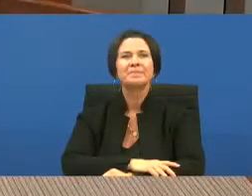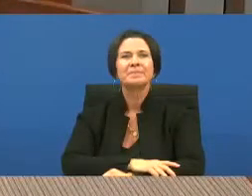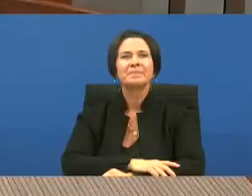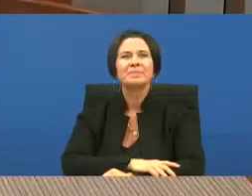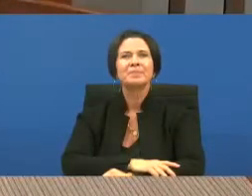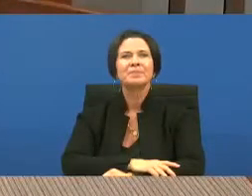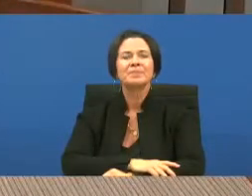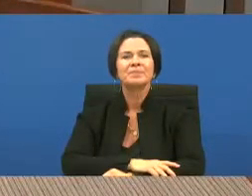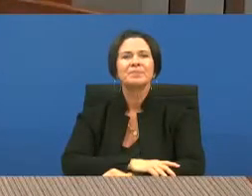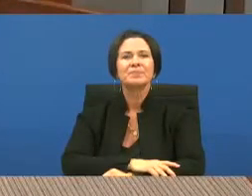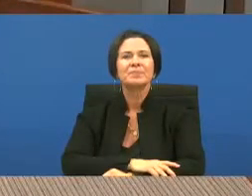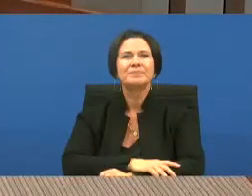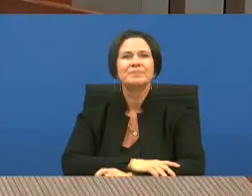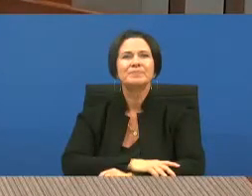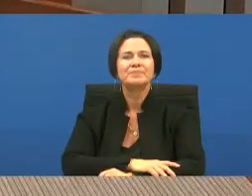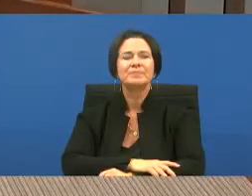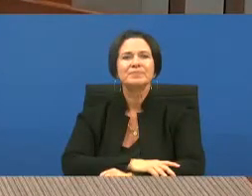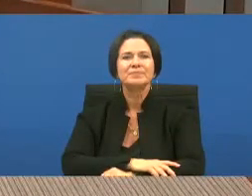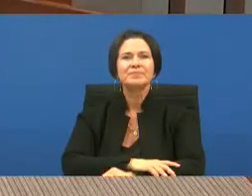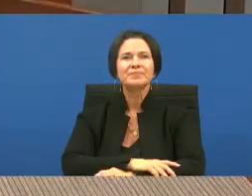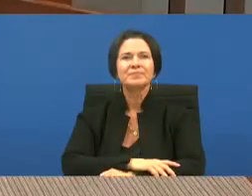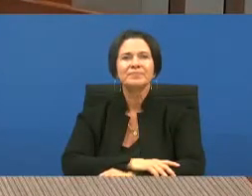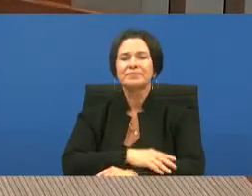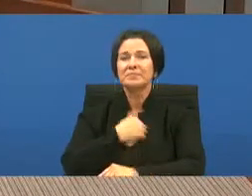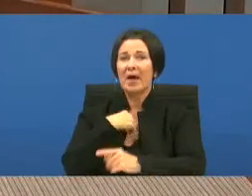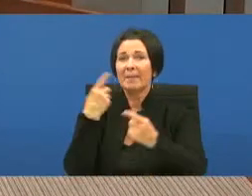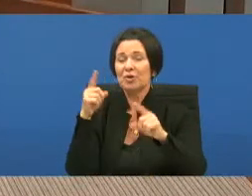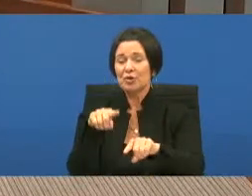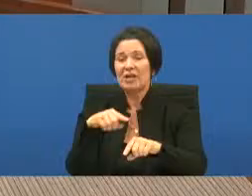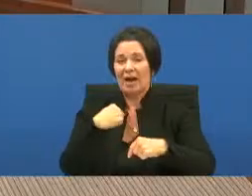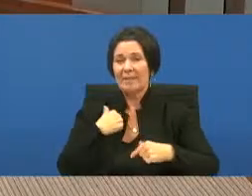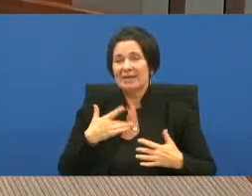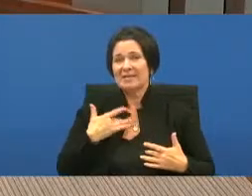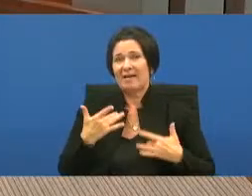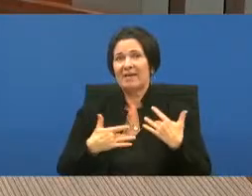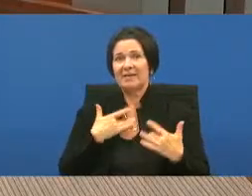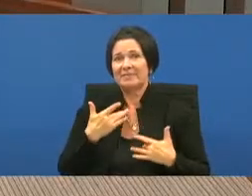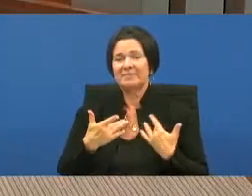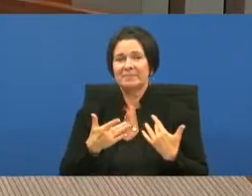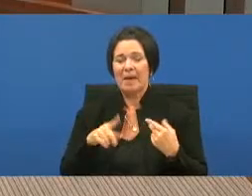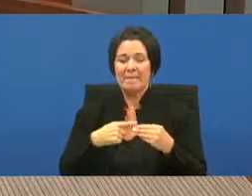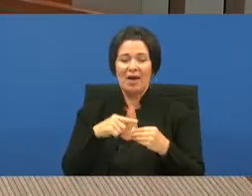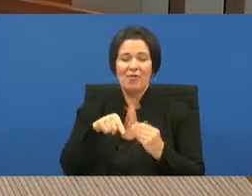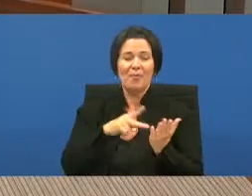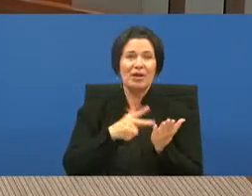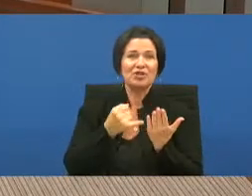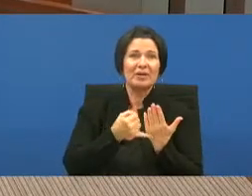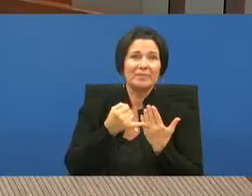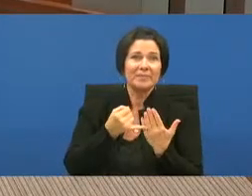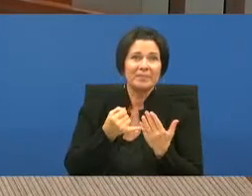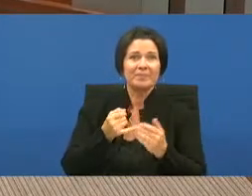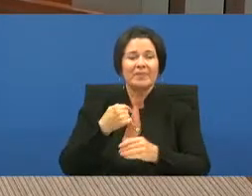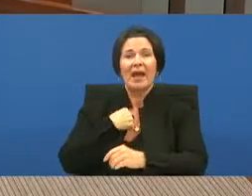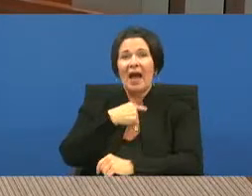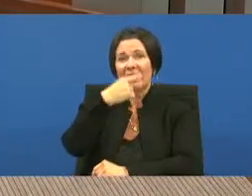Okay, I just say, so I tend to agree. I'm excited about this project. I think it's